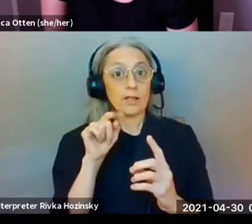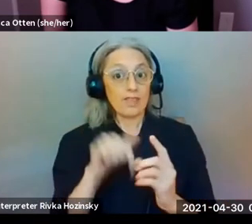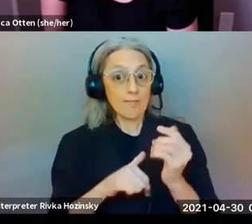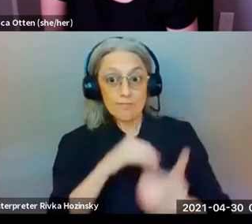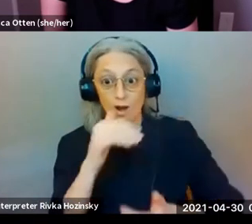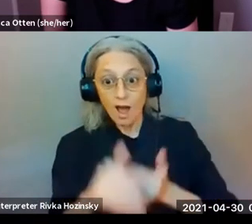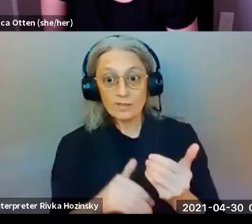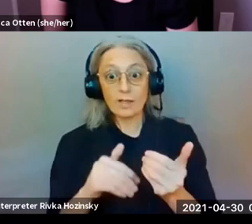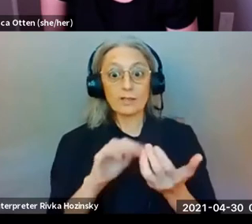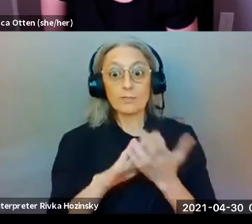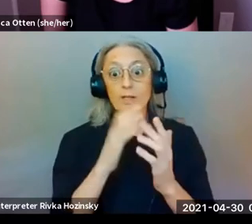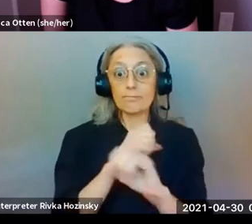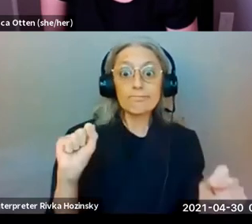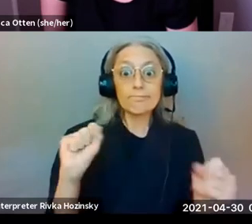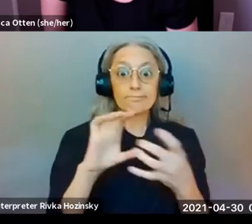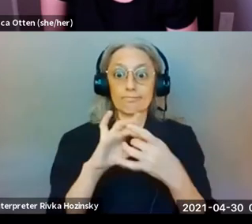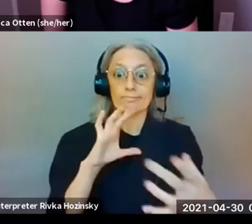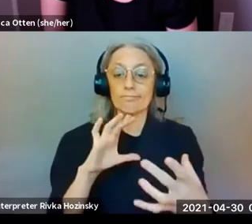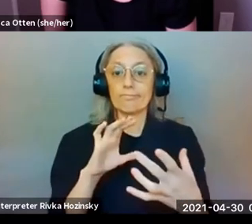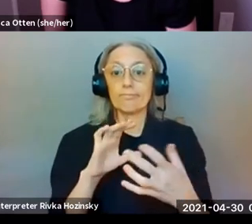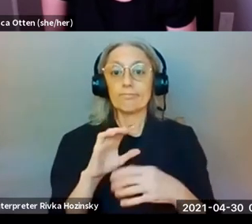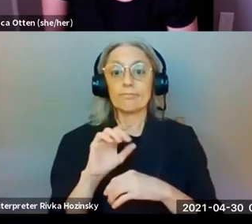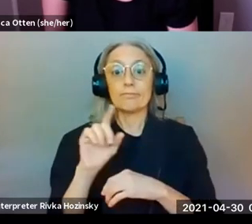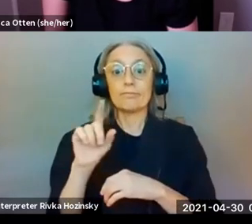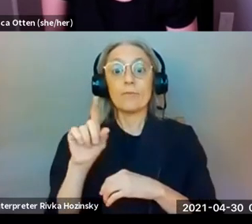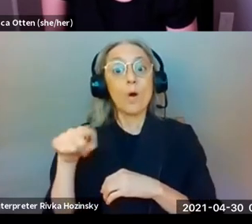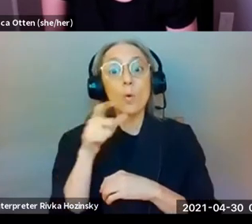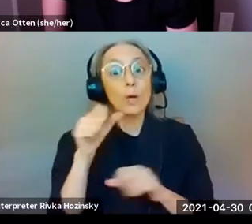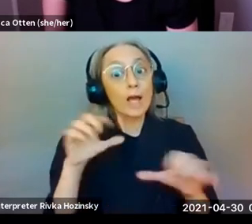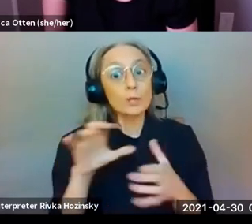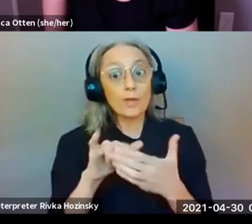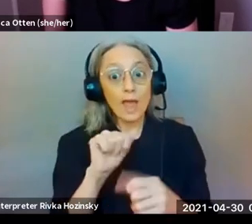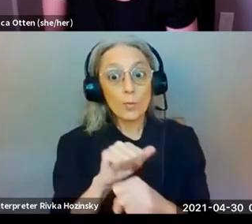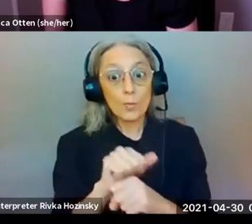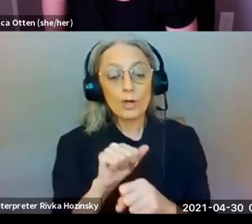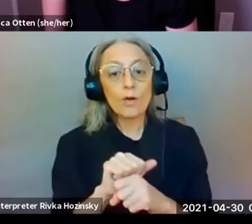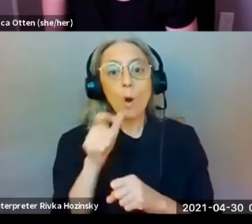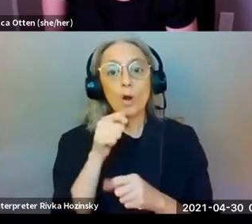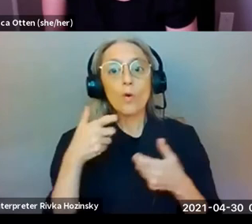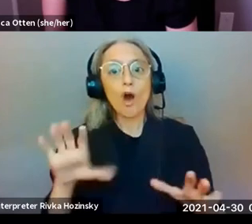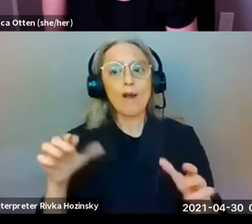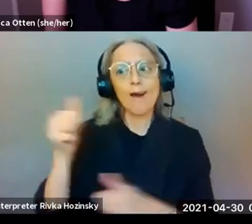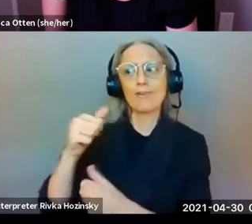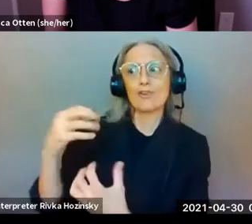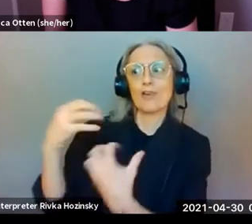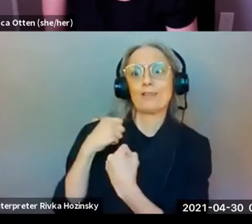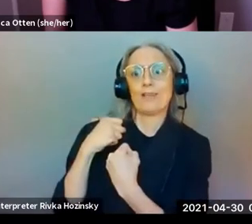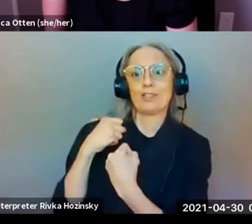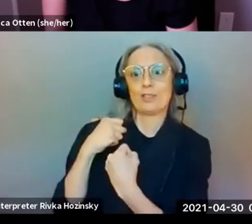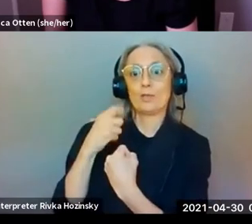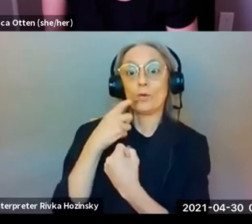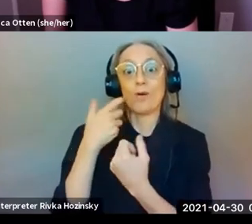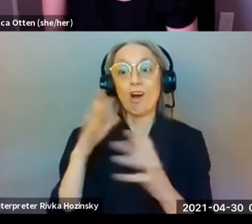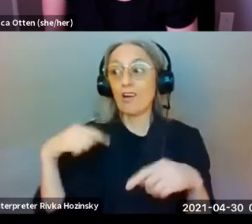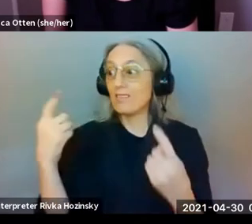possible or only the work of people who were formerly colonized, right? And so some people would think that, oh, you know, then maybe